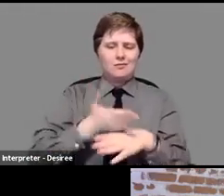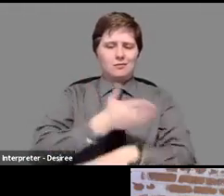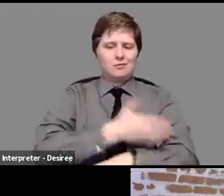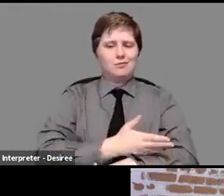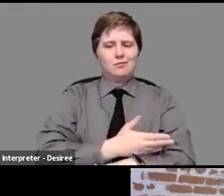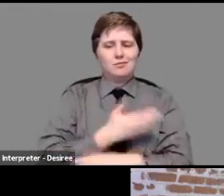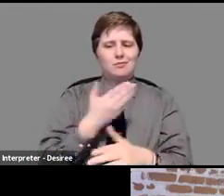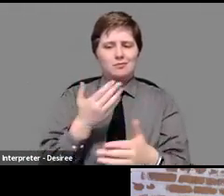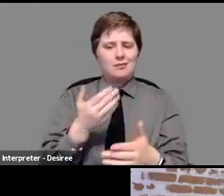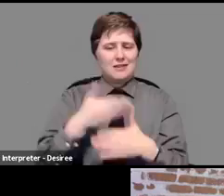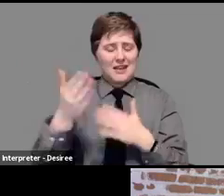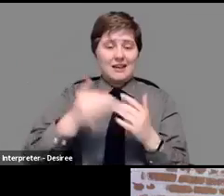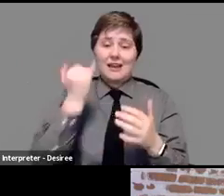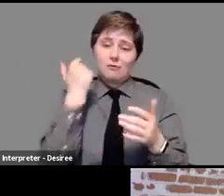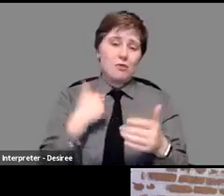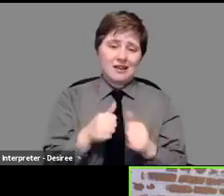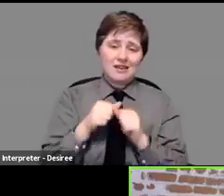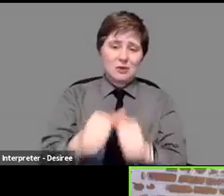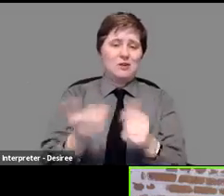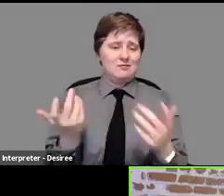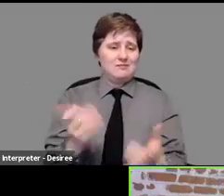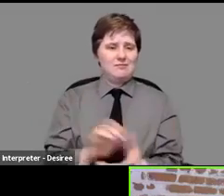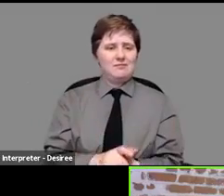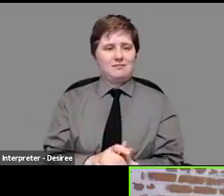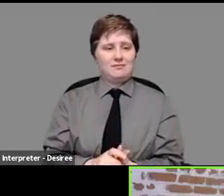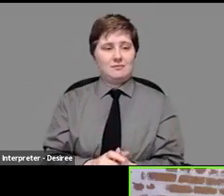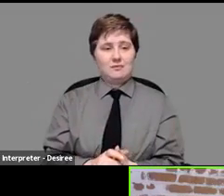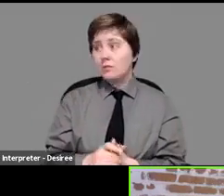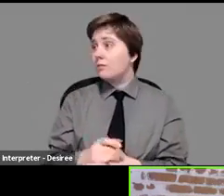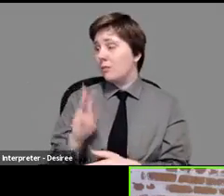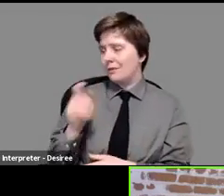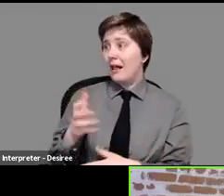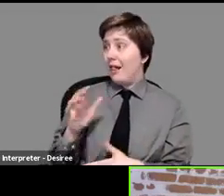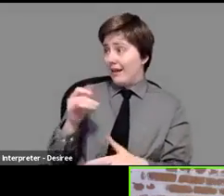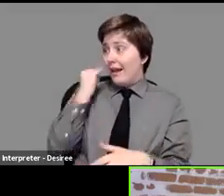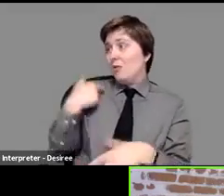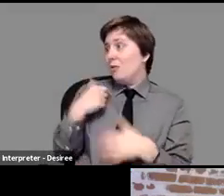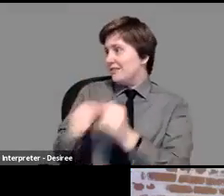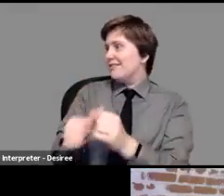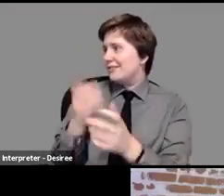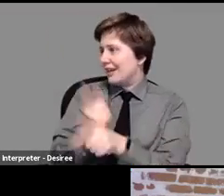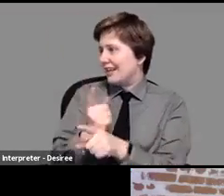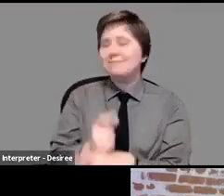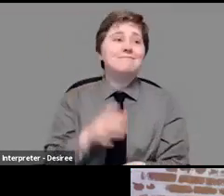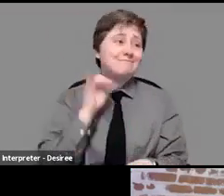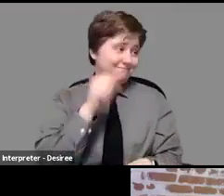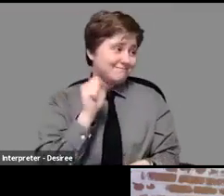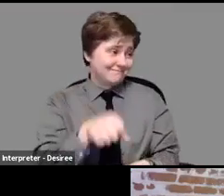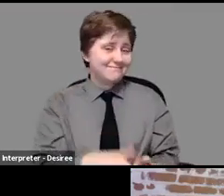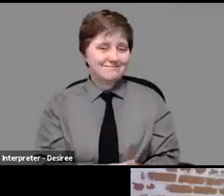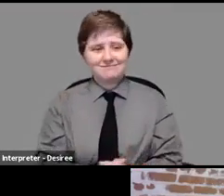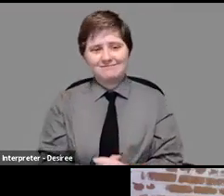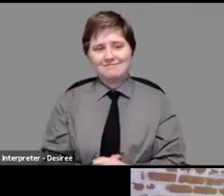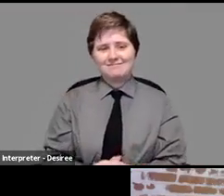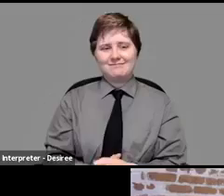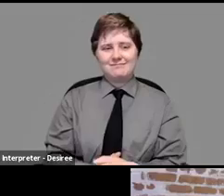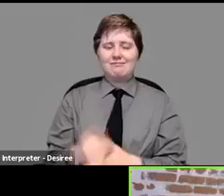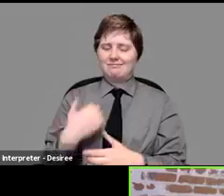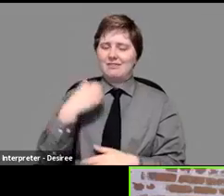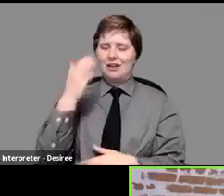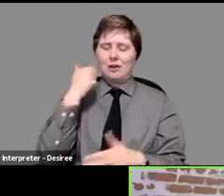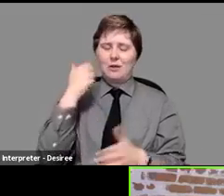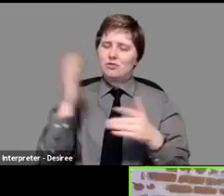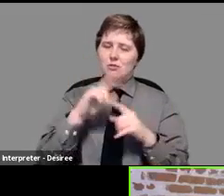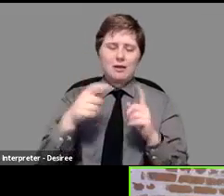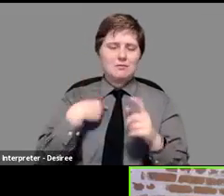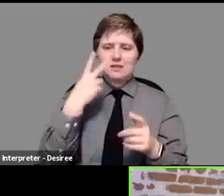as long as we survive. As long as we survive. As long as we survive. Yeah, and I just know I'm going to get in trouble, but